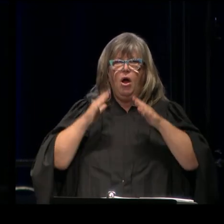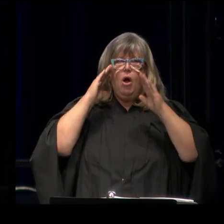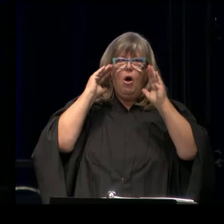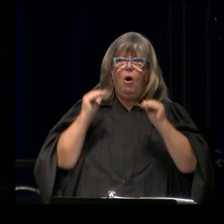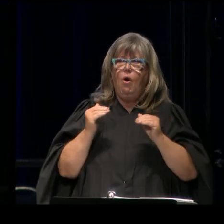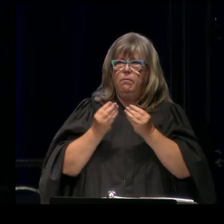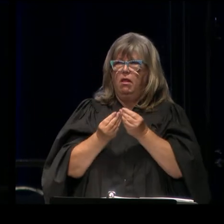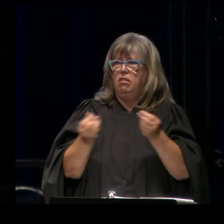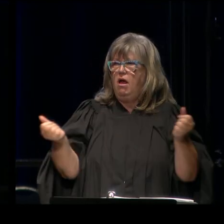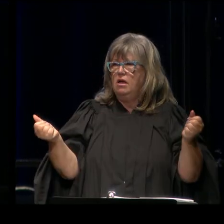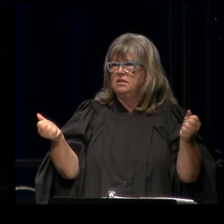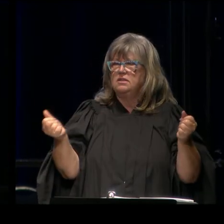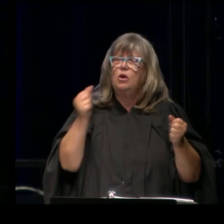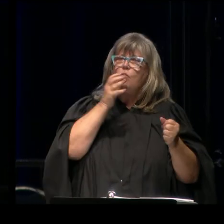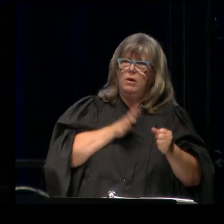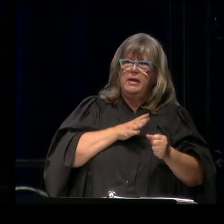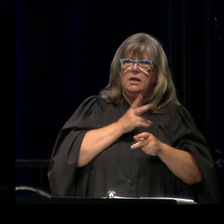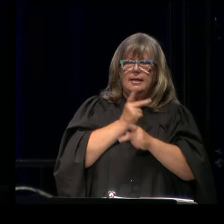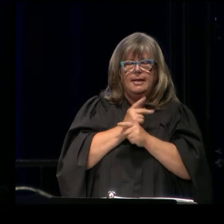hope.